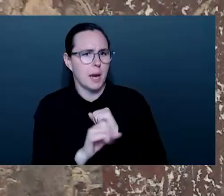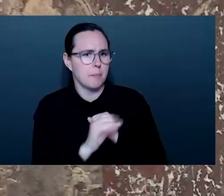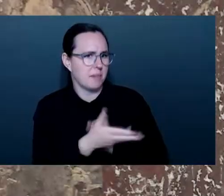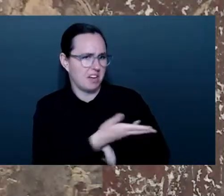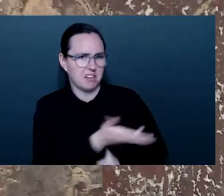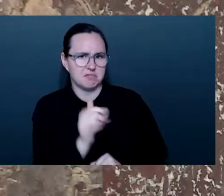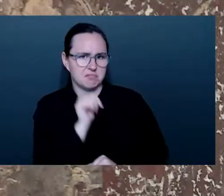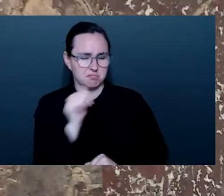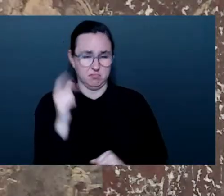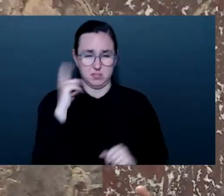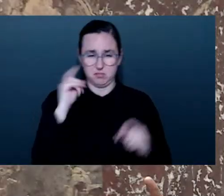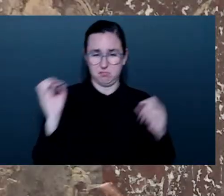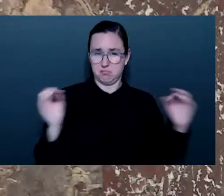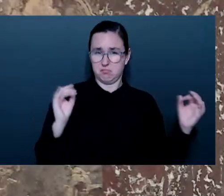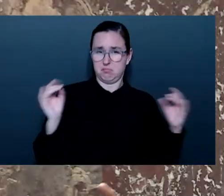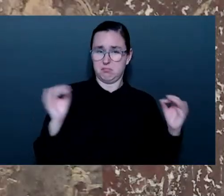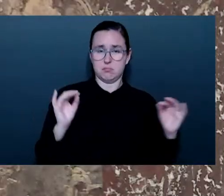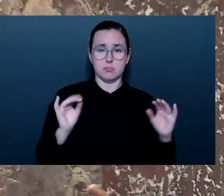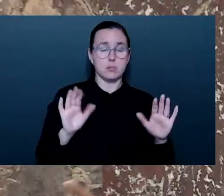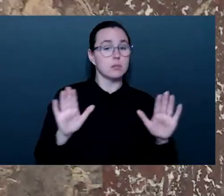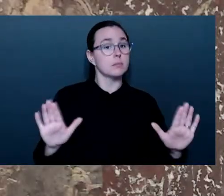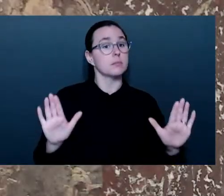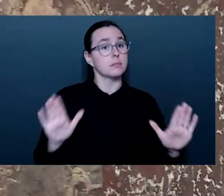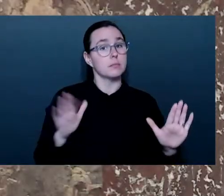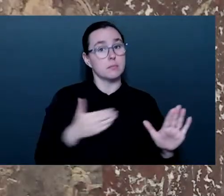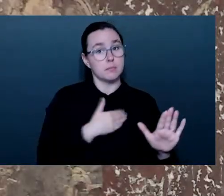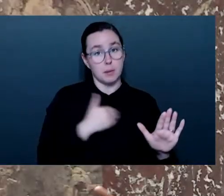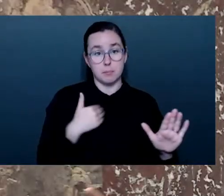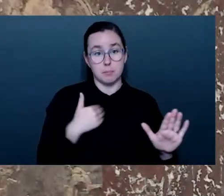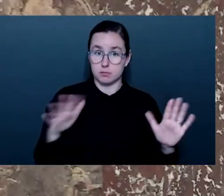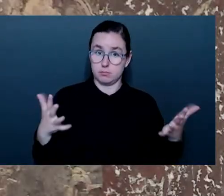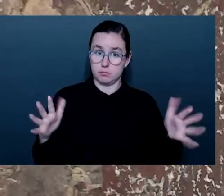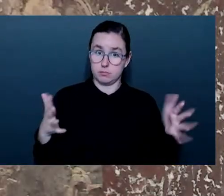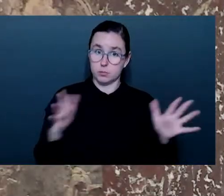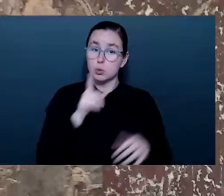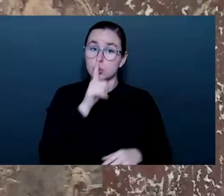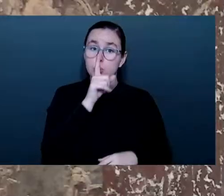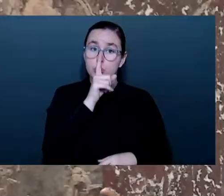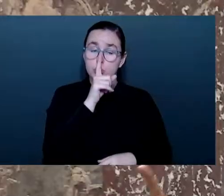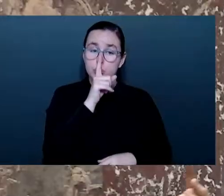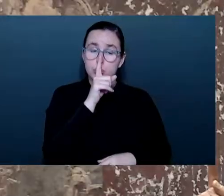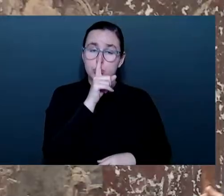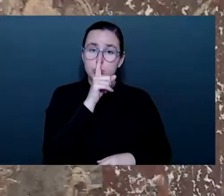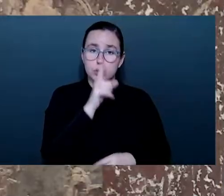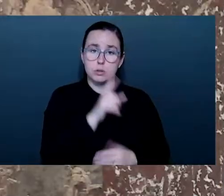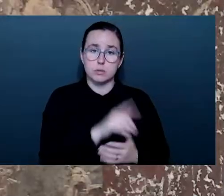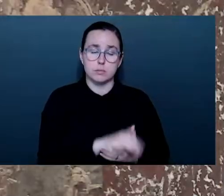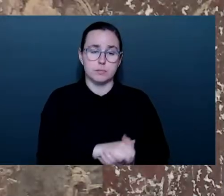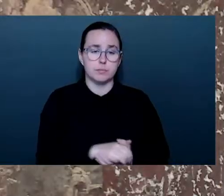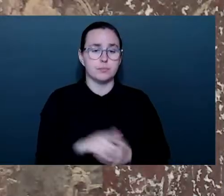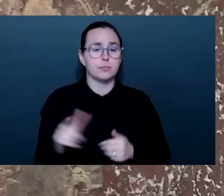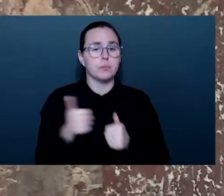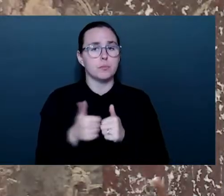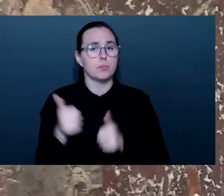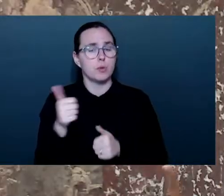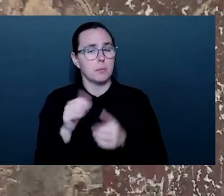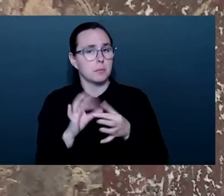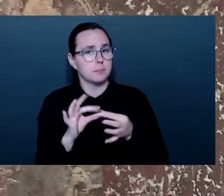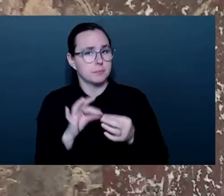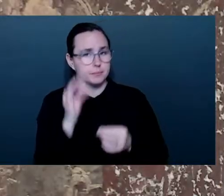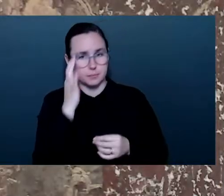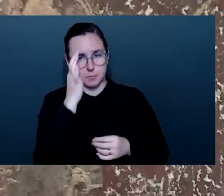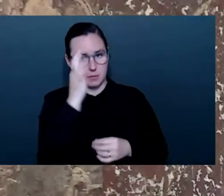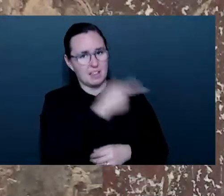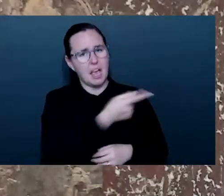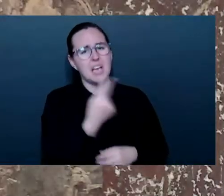Members, you please. heard the member. It wouldn't make a difference, he says. They're still defending their direction to police not